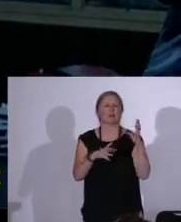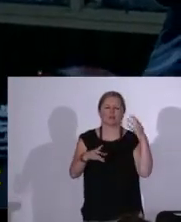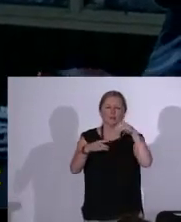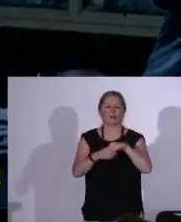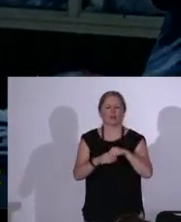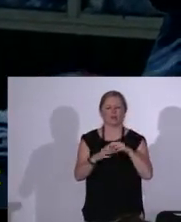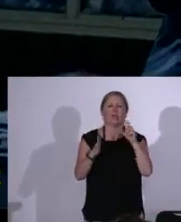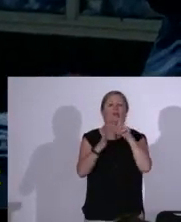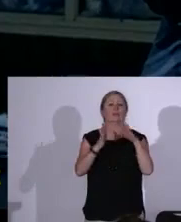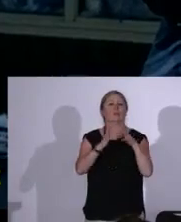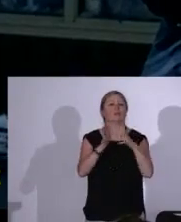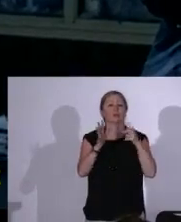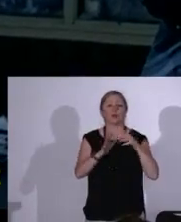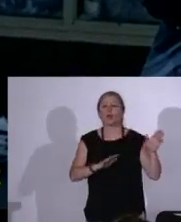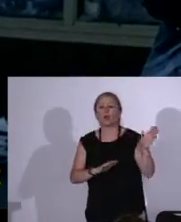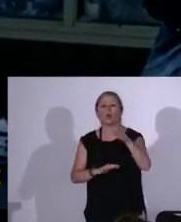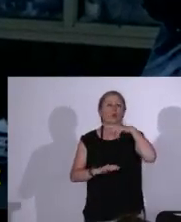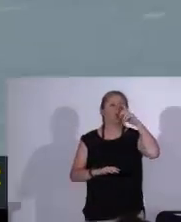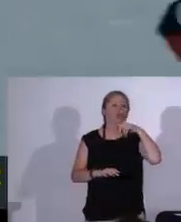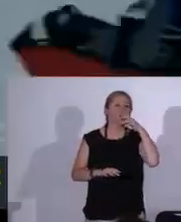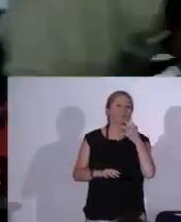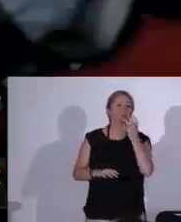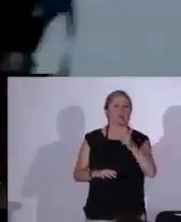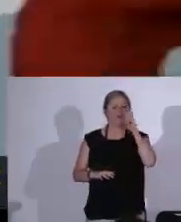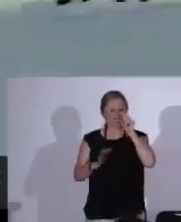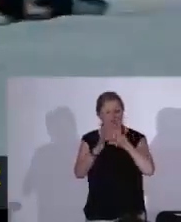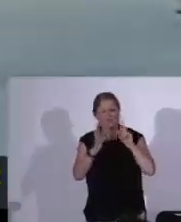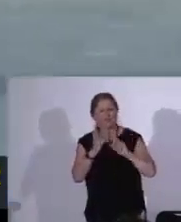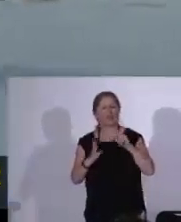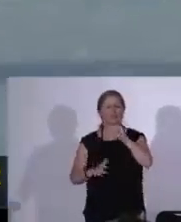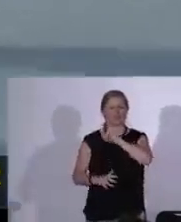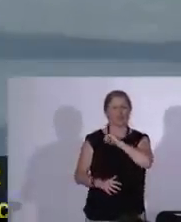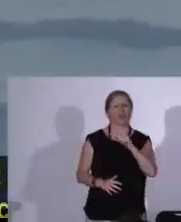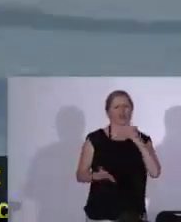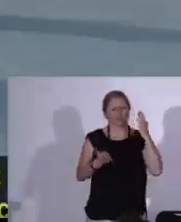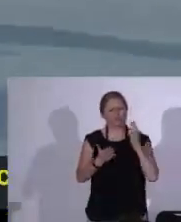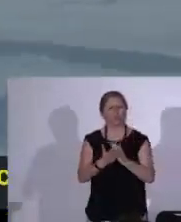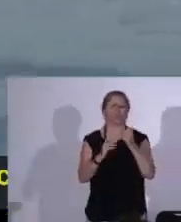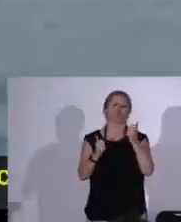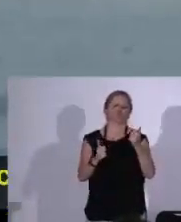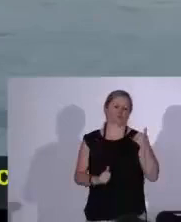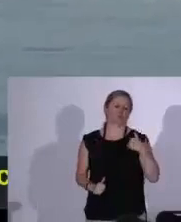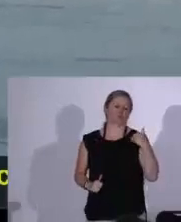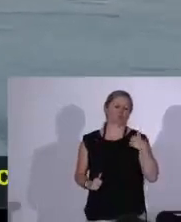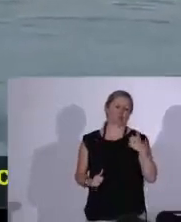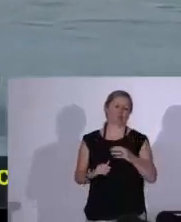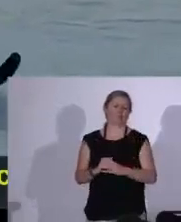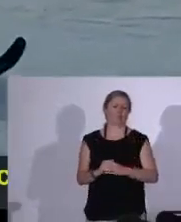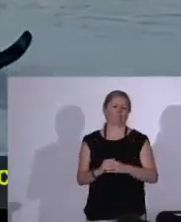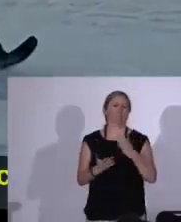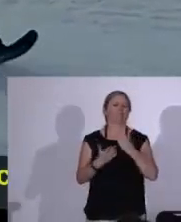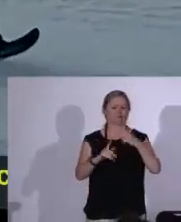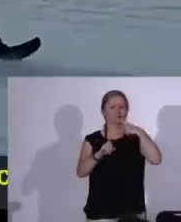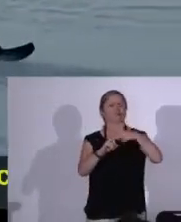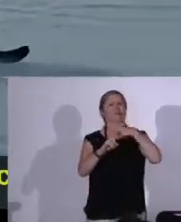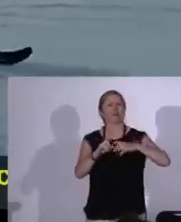with DWA, everybody who's up there has this can-do attitude. They've really got the heart in the right place, and that's a really positive